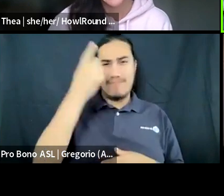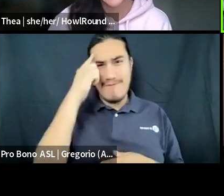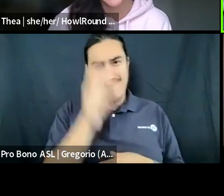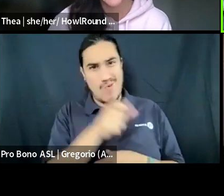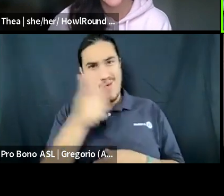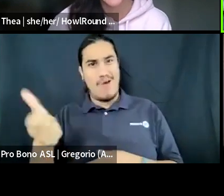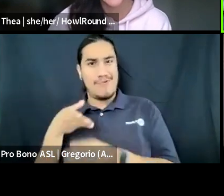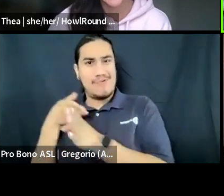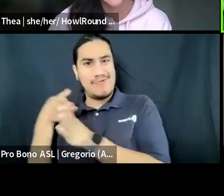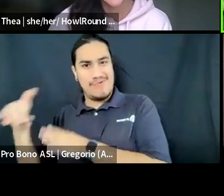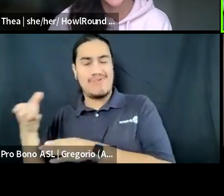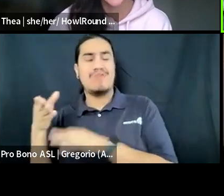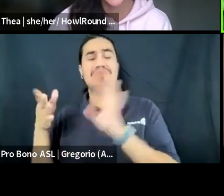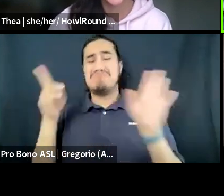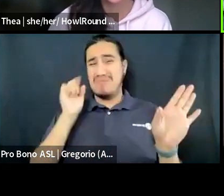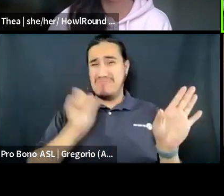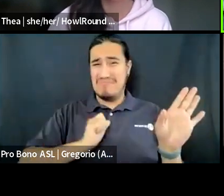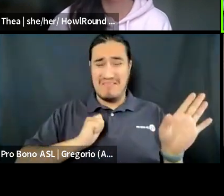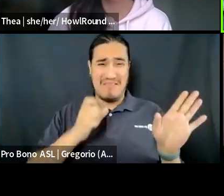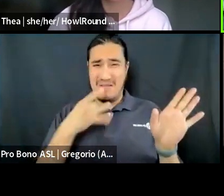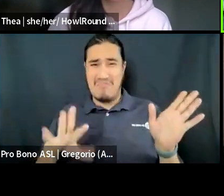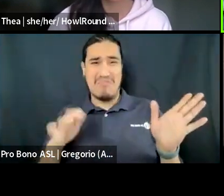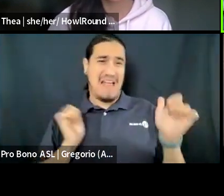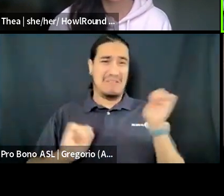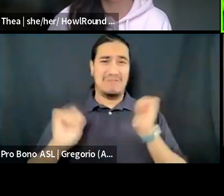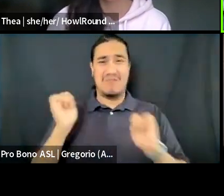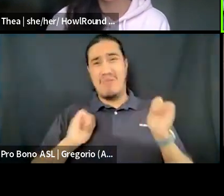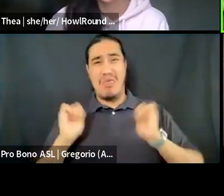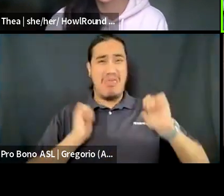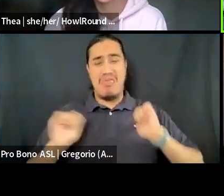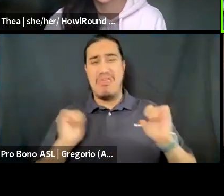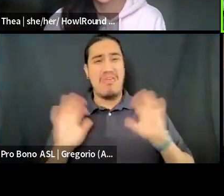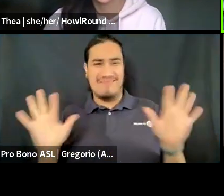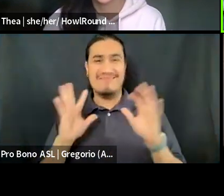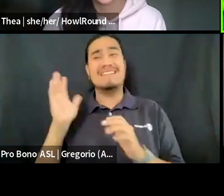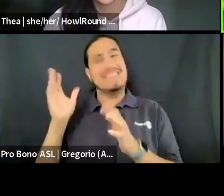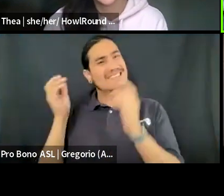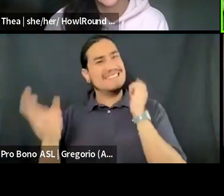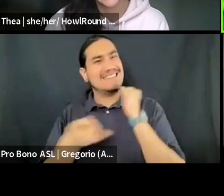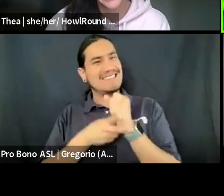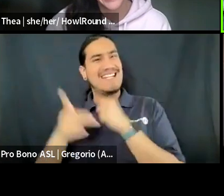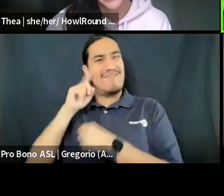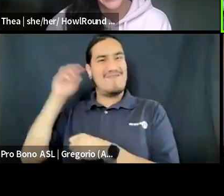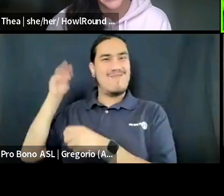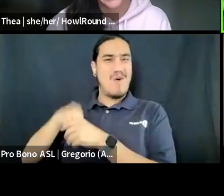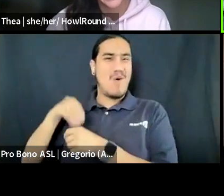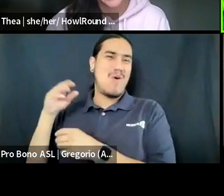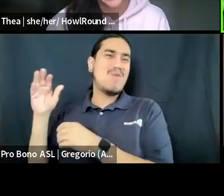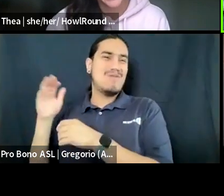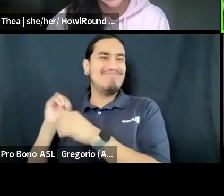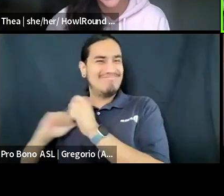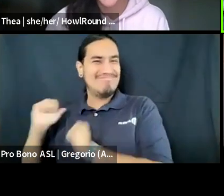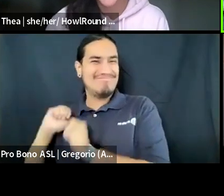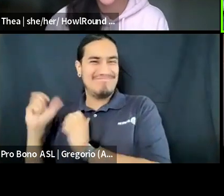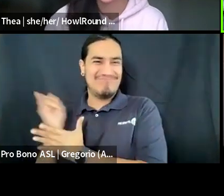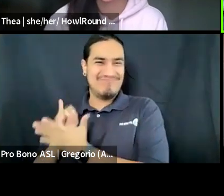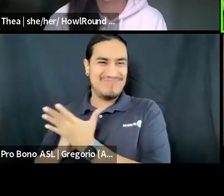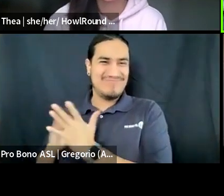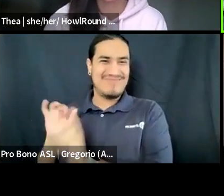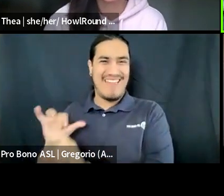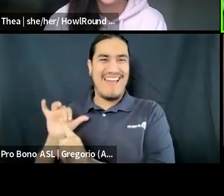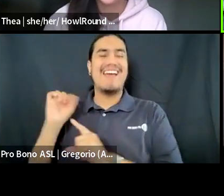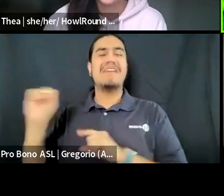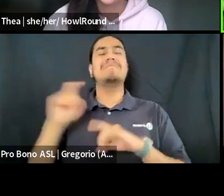save it for my career. Like, my career is not that dramatic. You know, the drama's on the page. And so if I want to just write in a